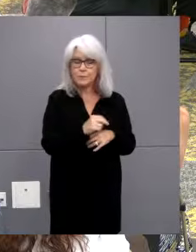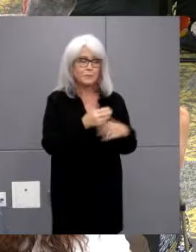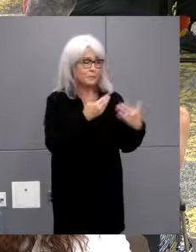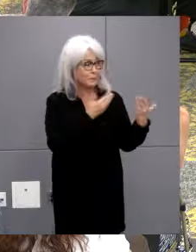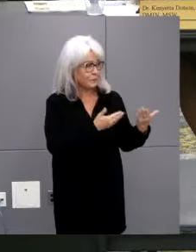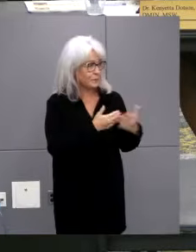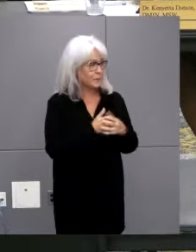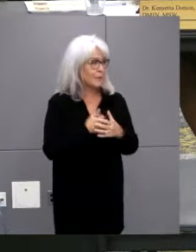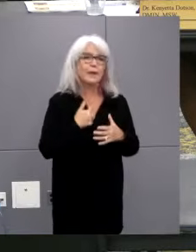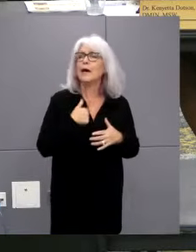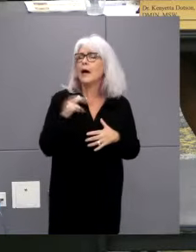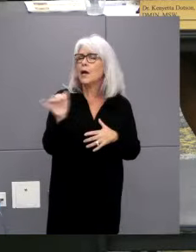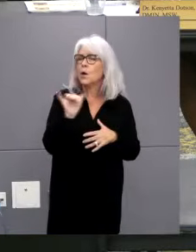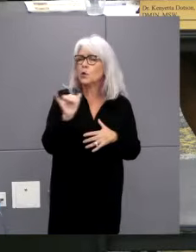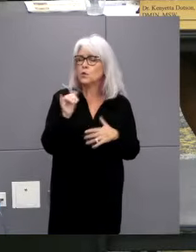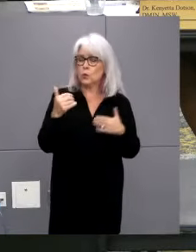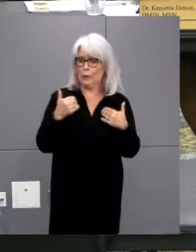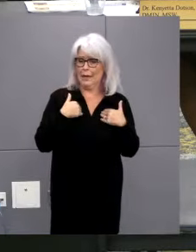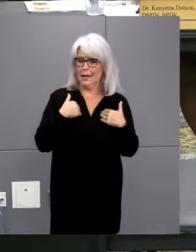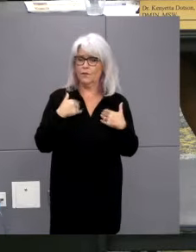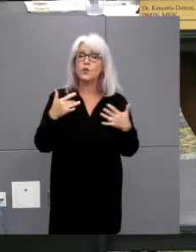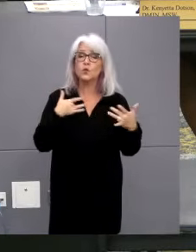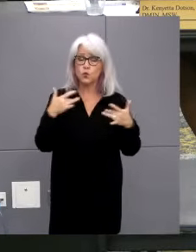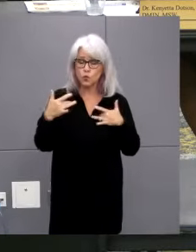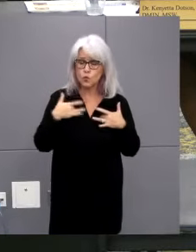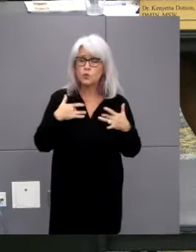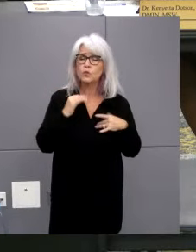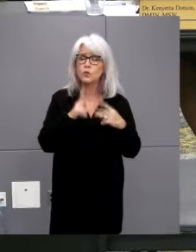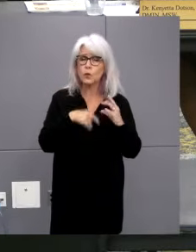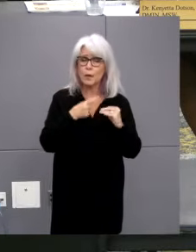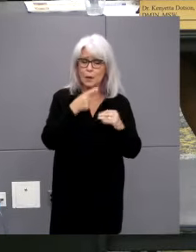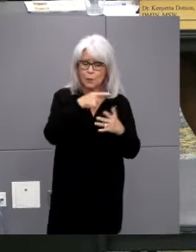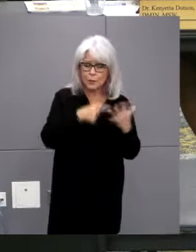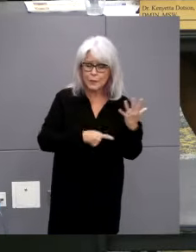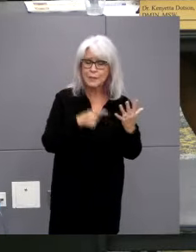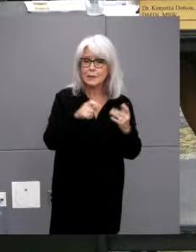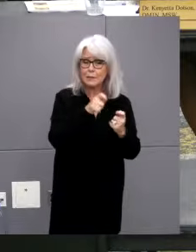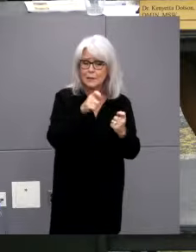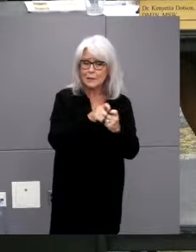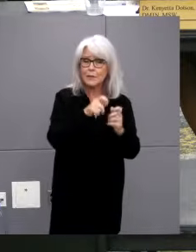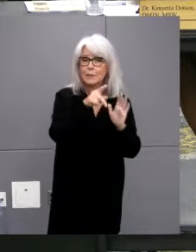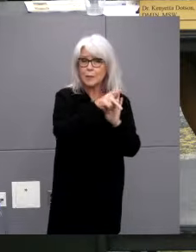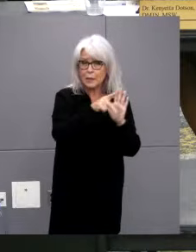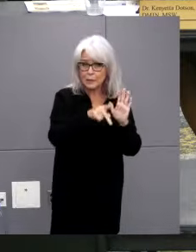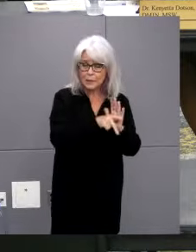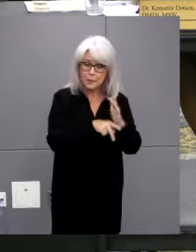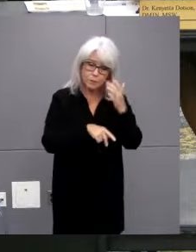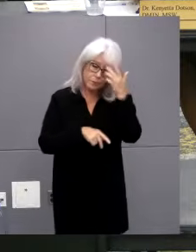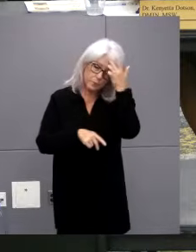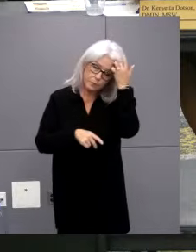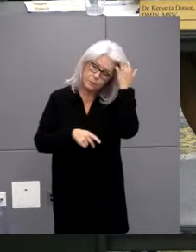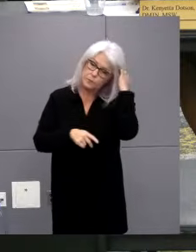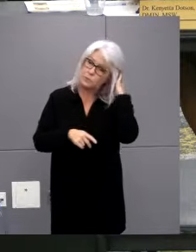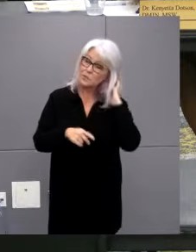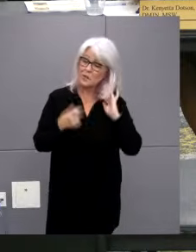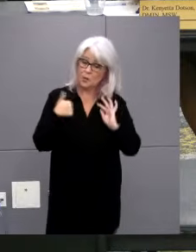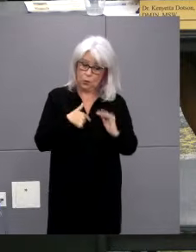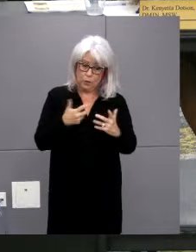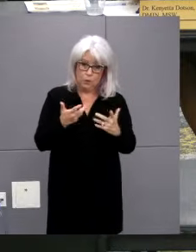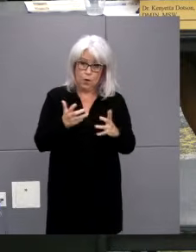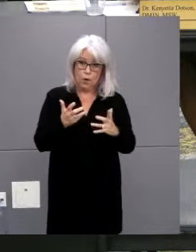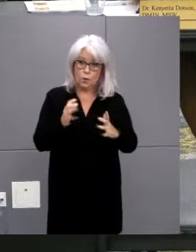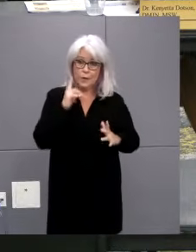I also have I have some concerns regarding this particular policy. I mean, we've already